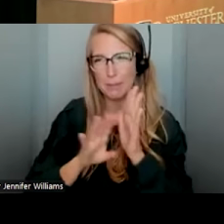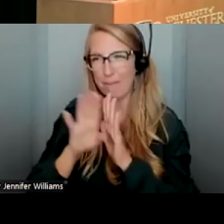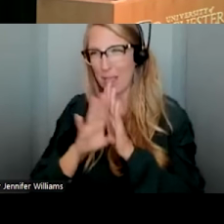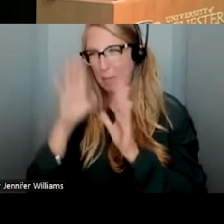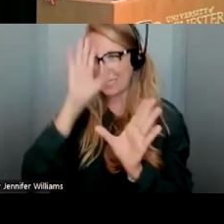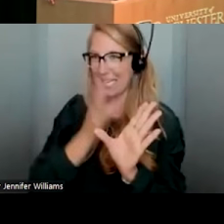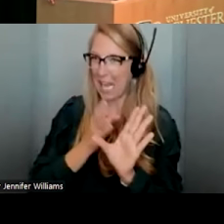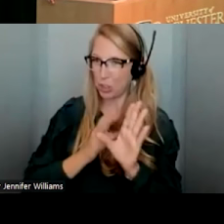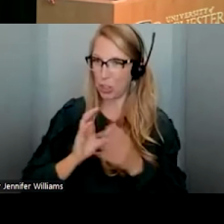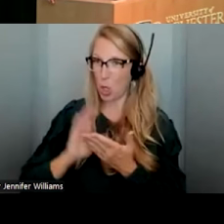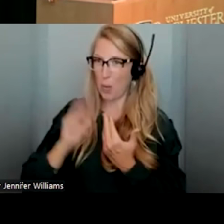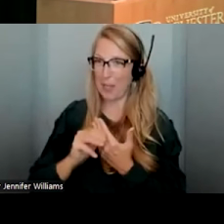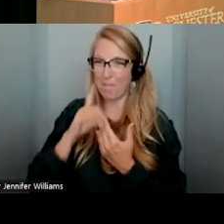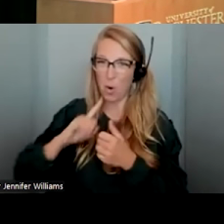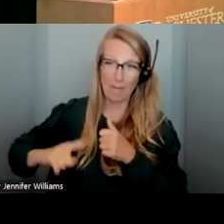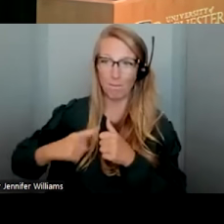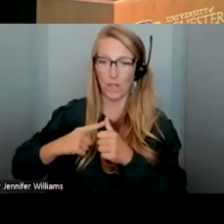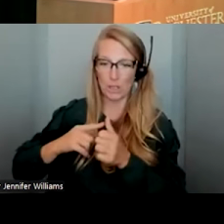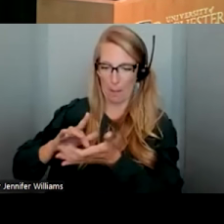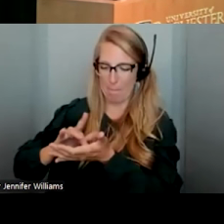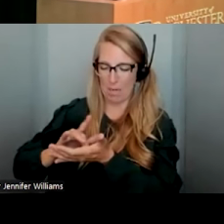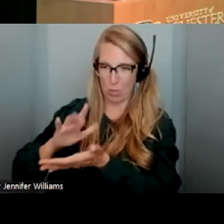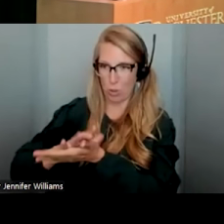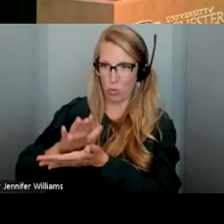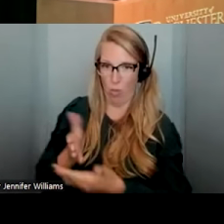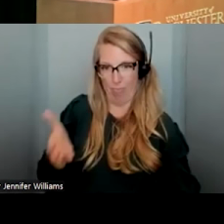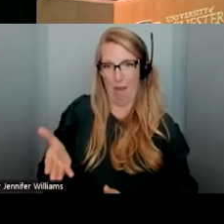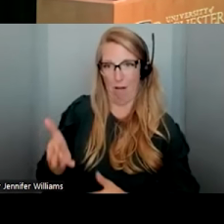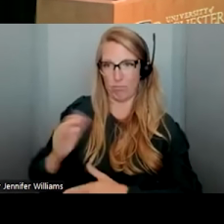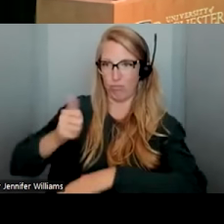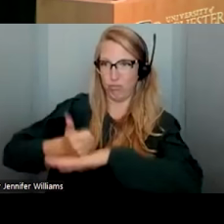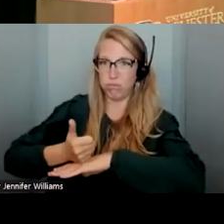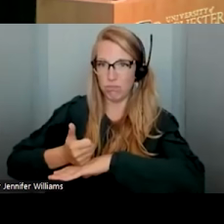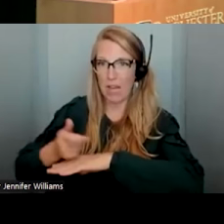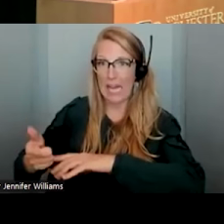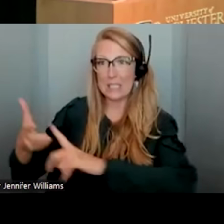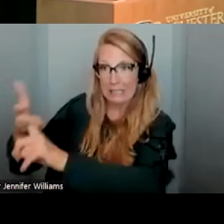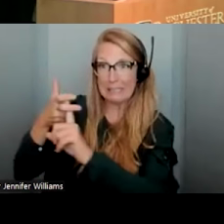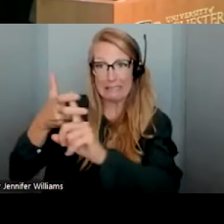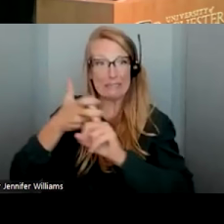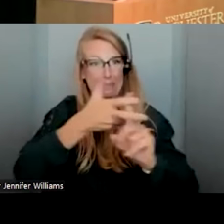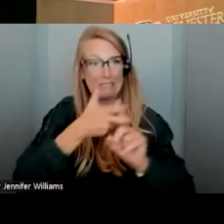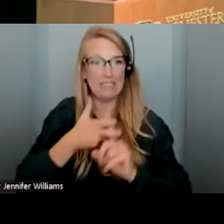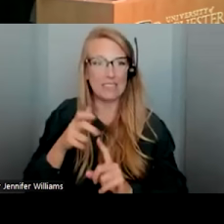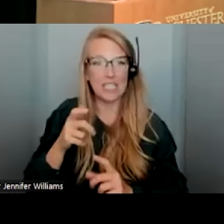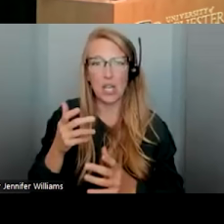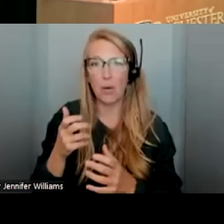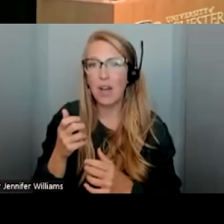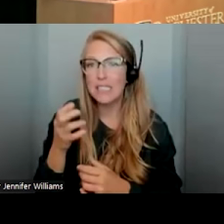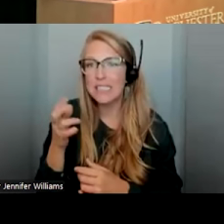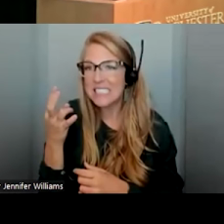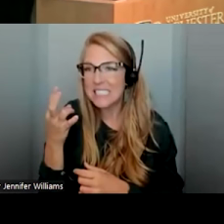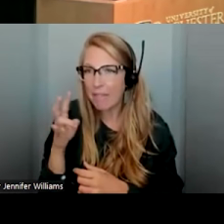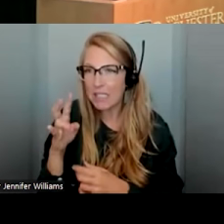first medical school in Eswatini. And it's recruiting, 17, 18-year-old to go through a